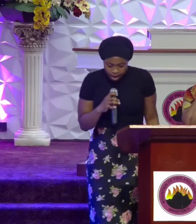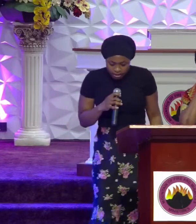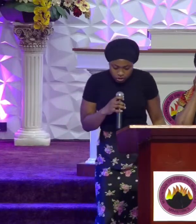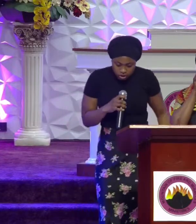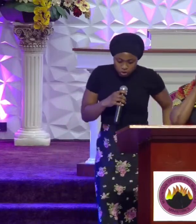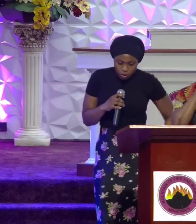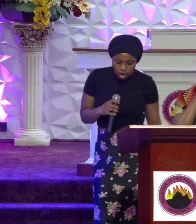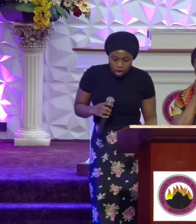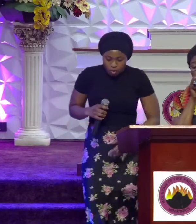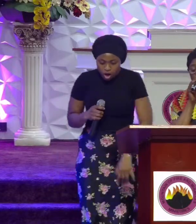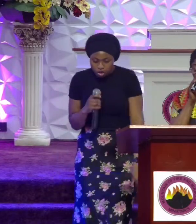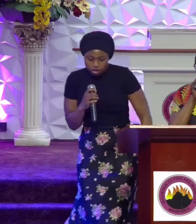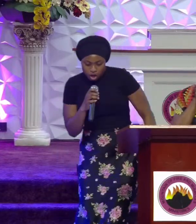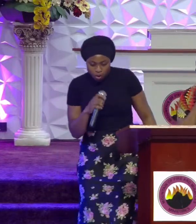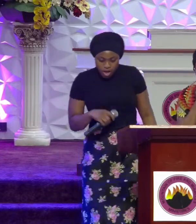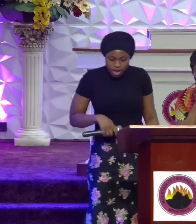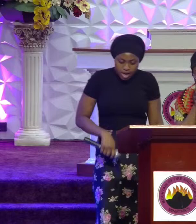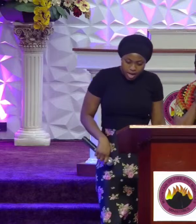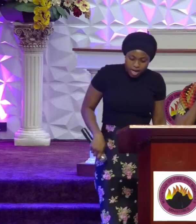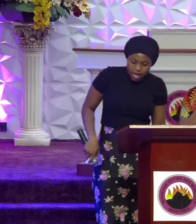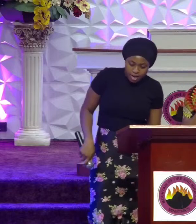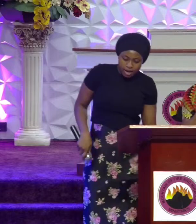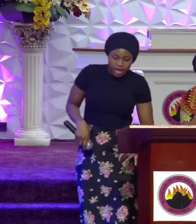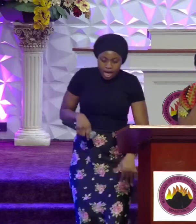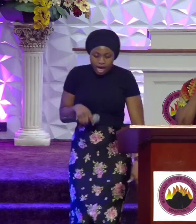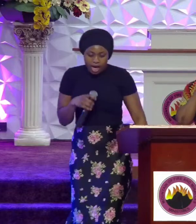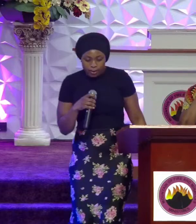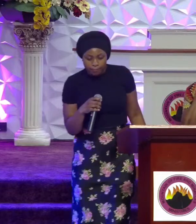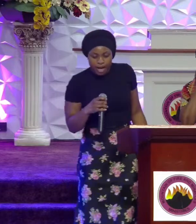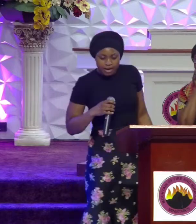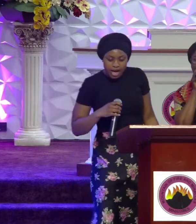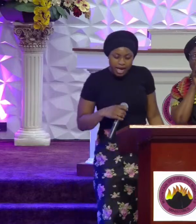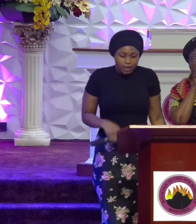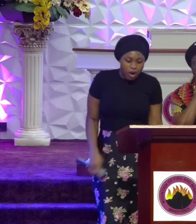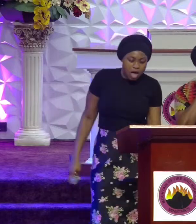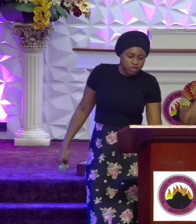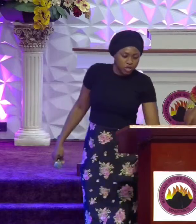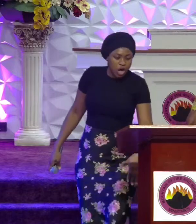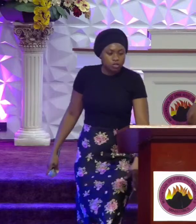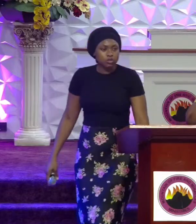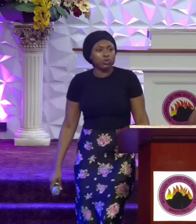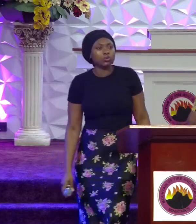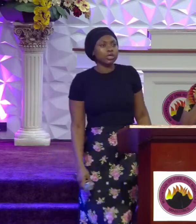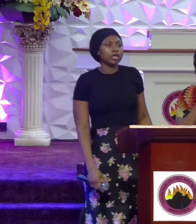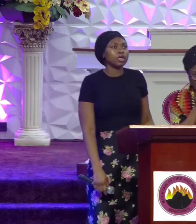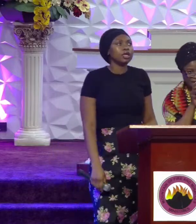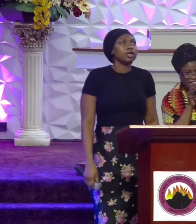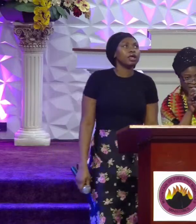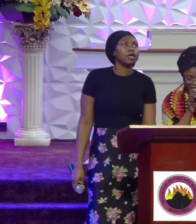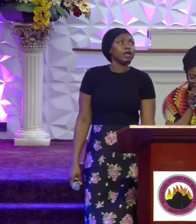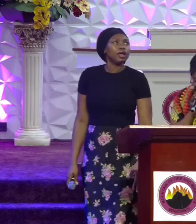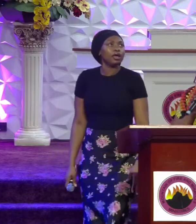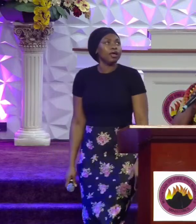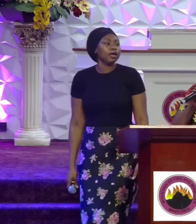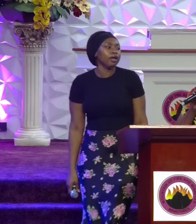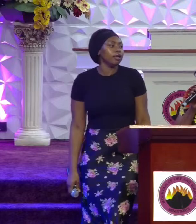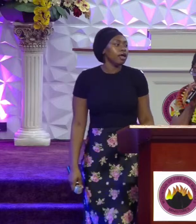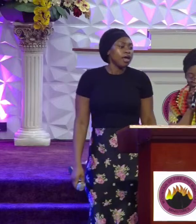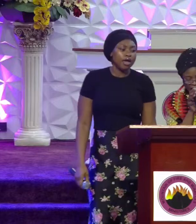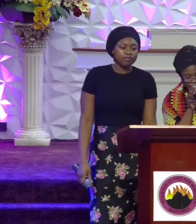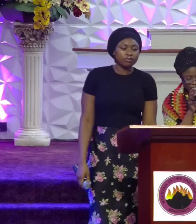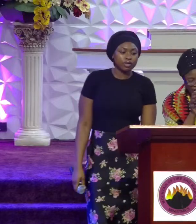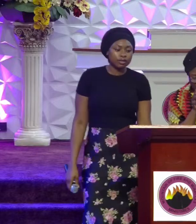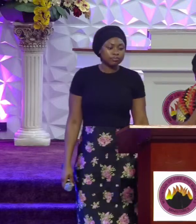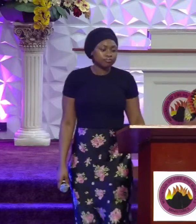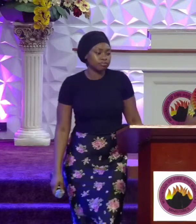whole. My sins were washed away, and my night was turned to day.